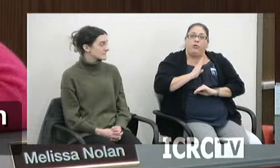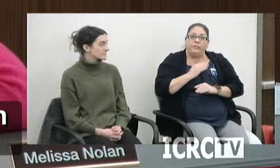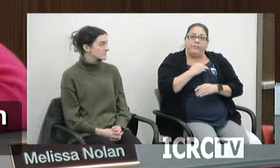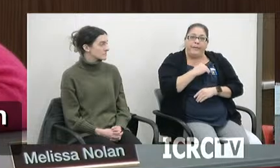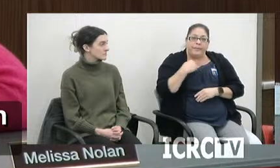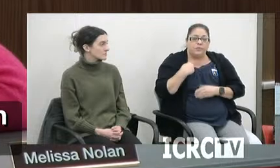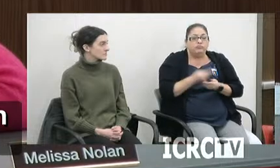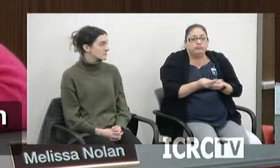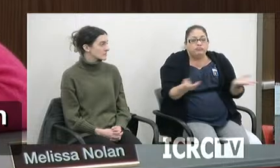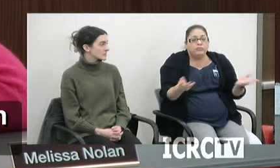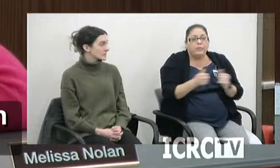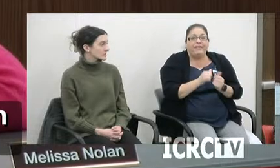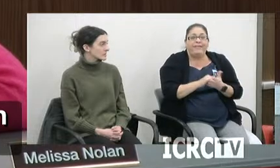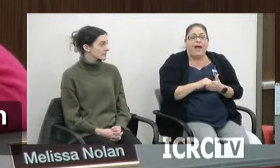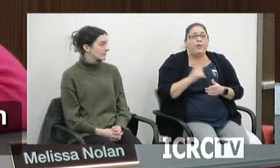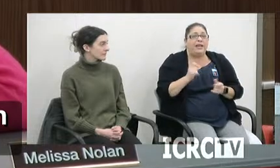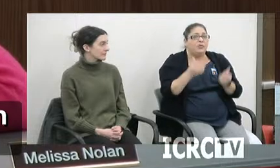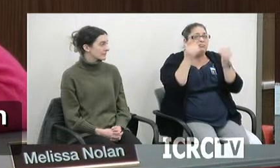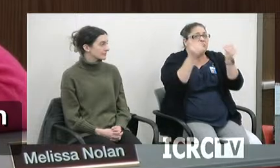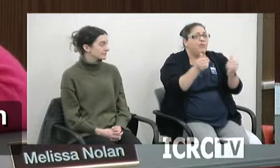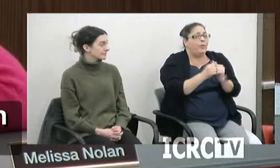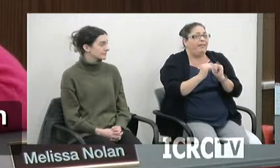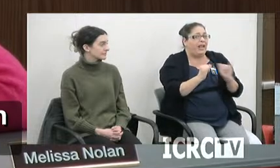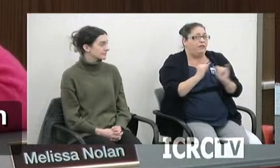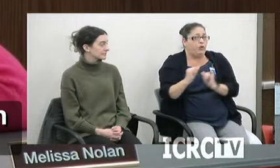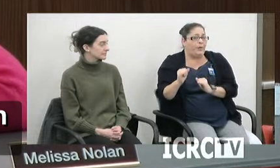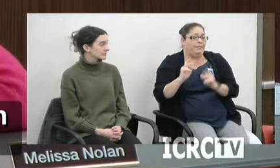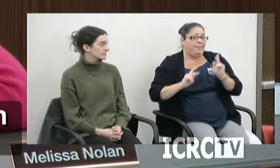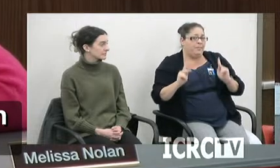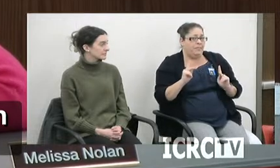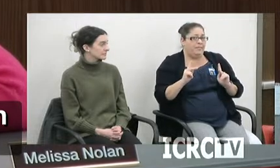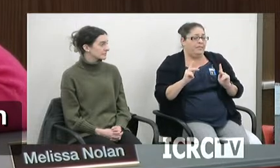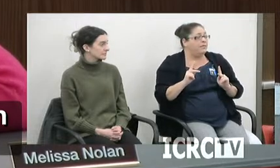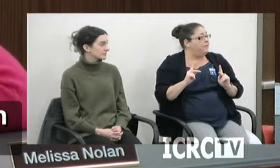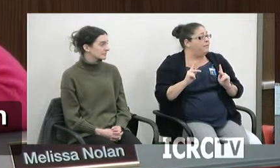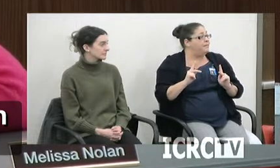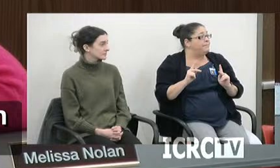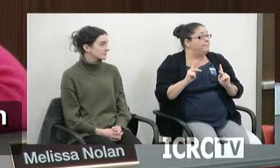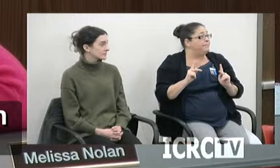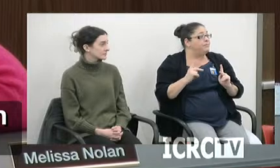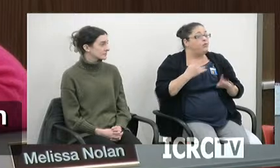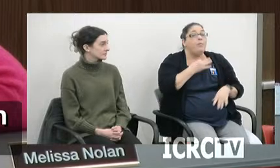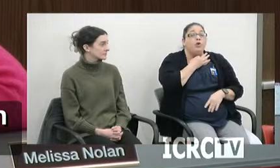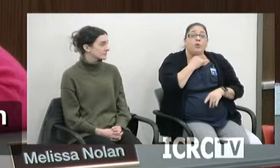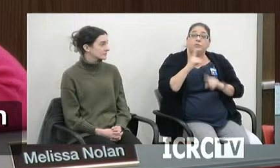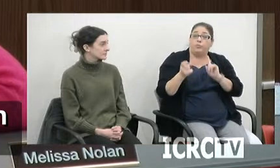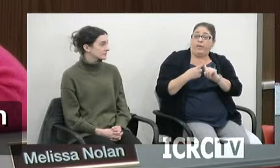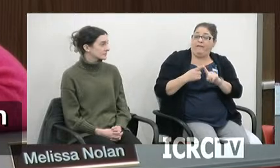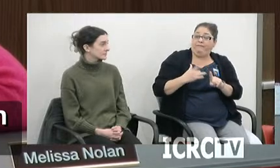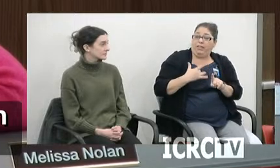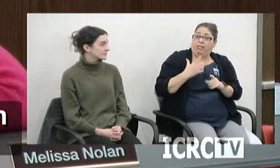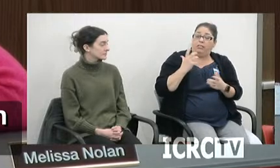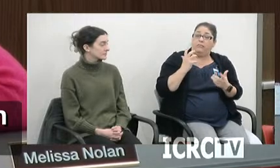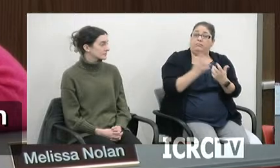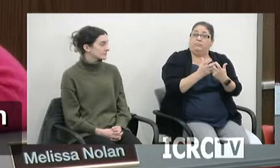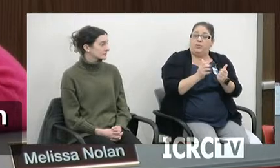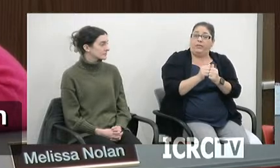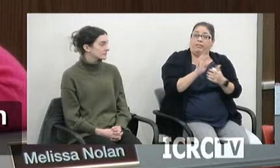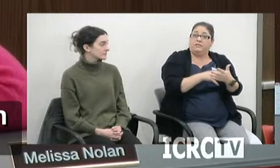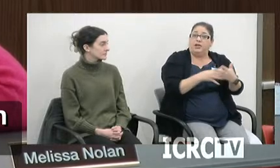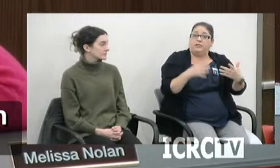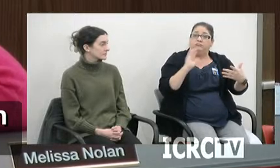to proceed with interviewing those people. So I'm not sure when we want to fit in doing